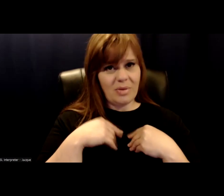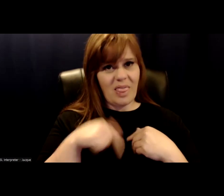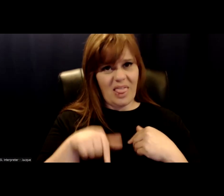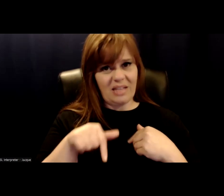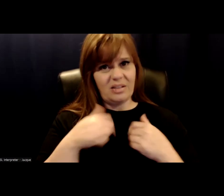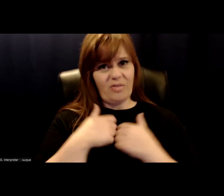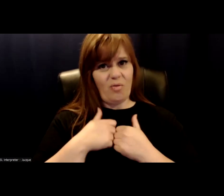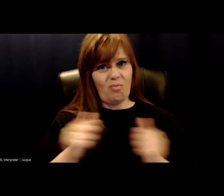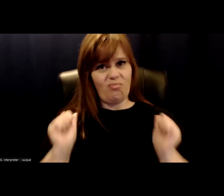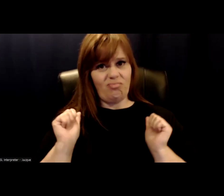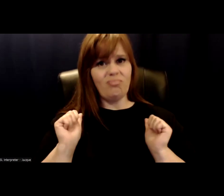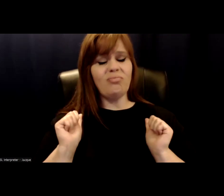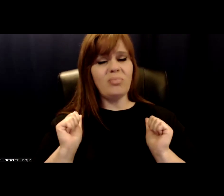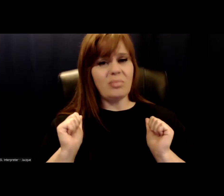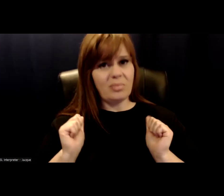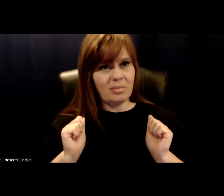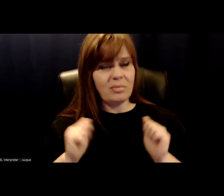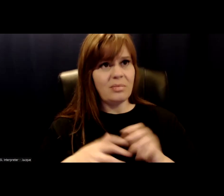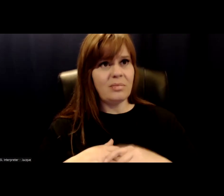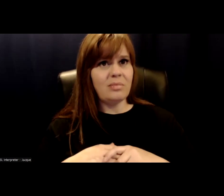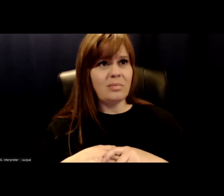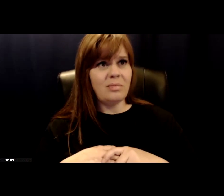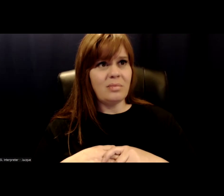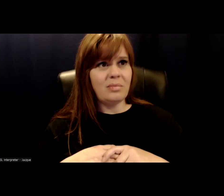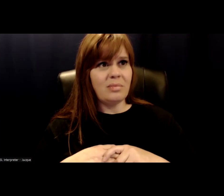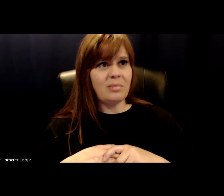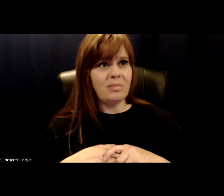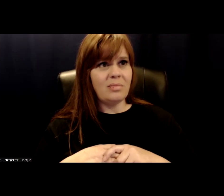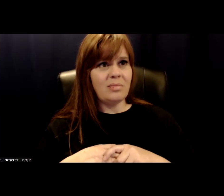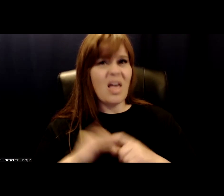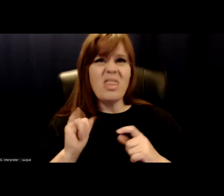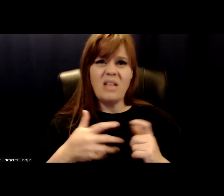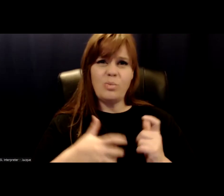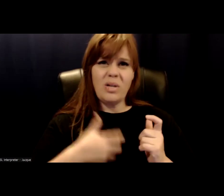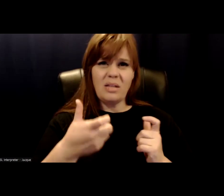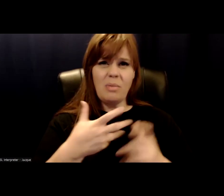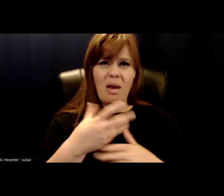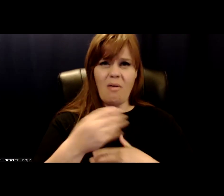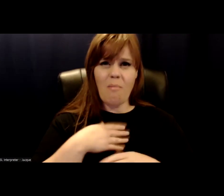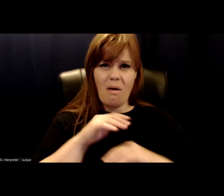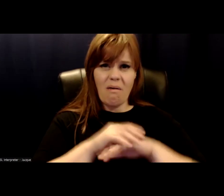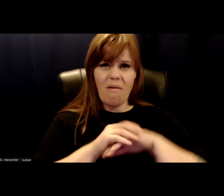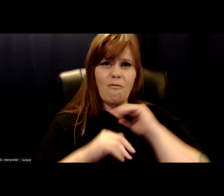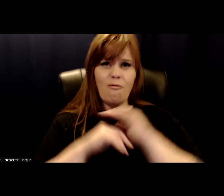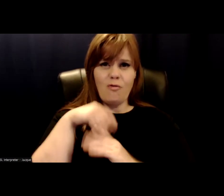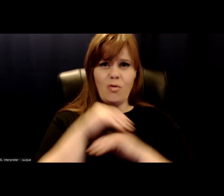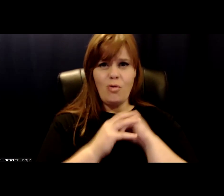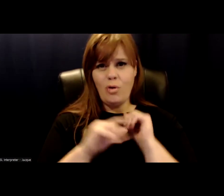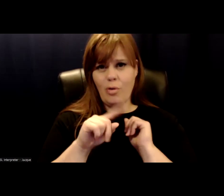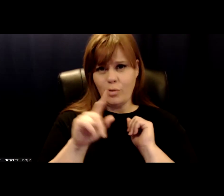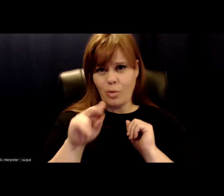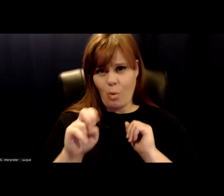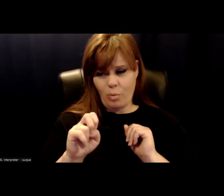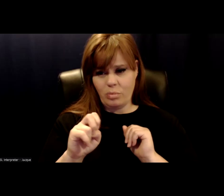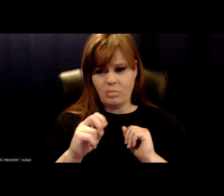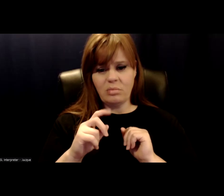what takes me out of my comfort zone and makes not just music, but